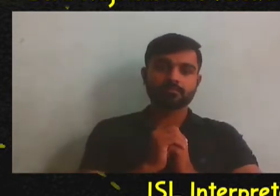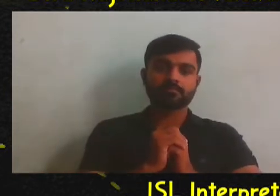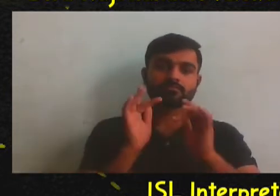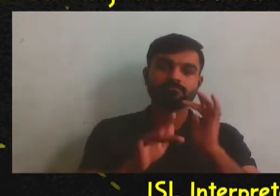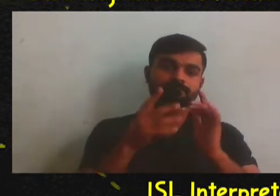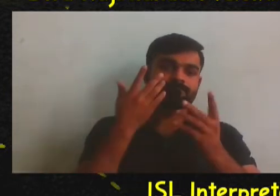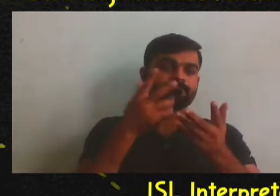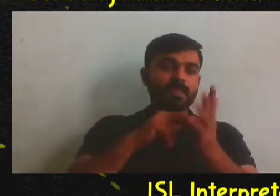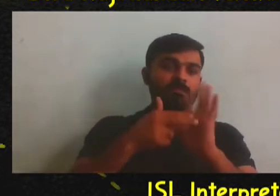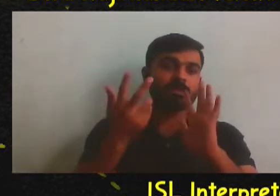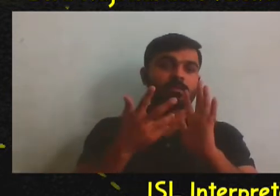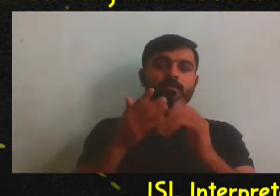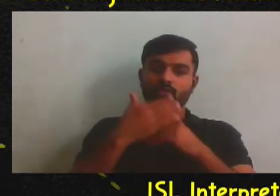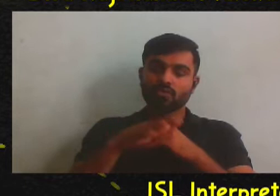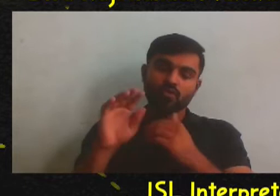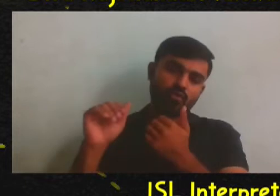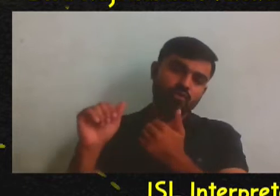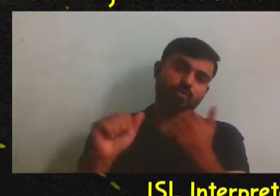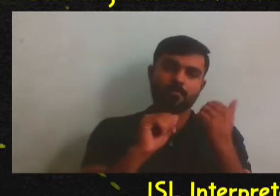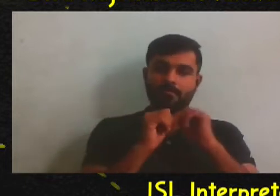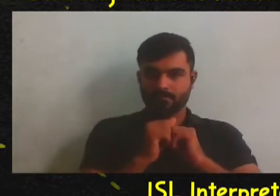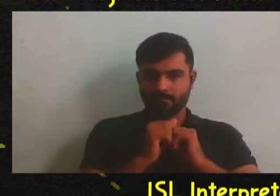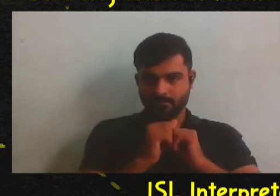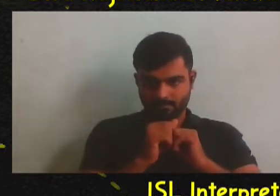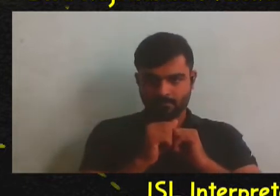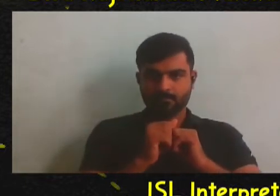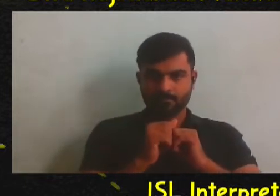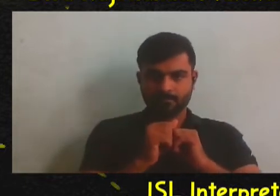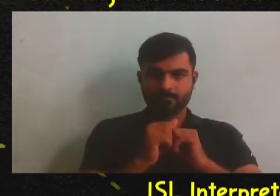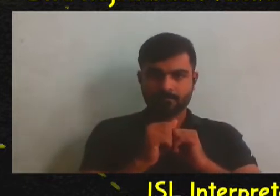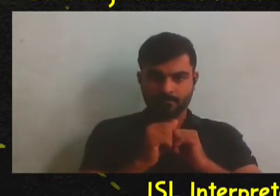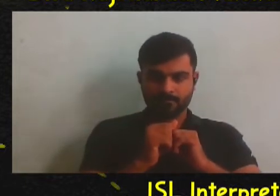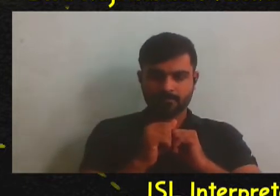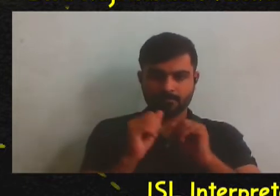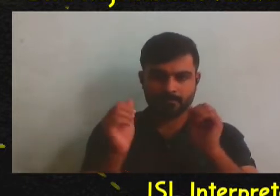what does that mean? And going back to Vinita's